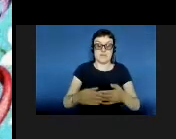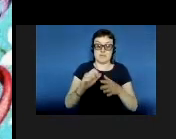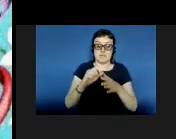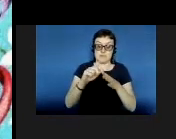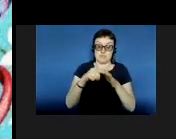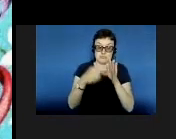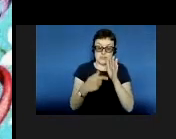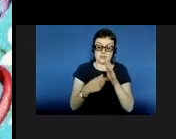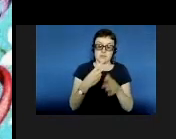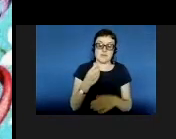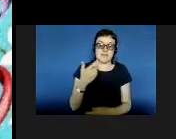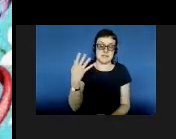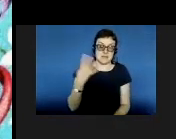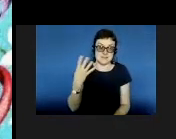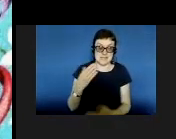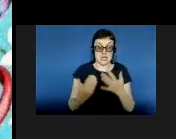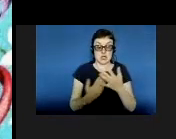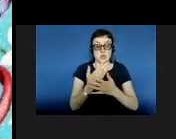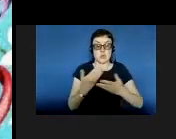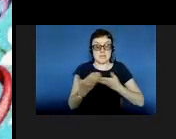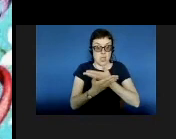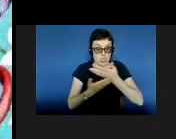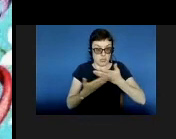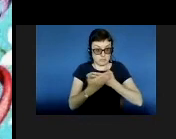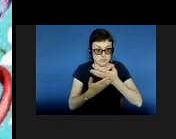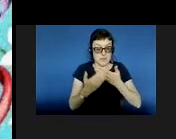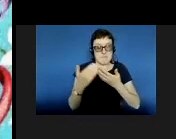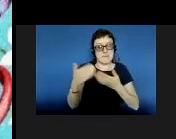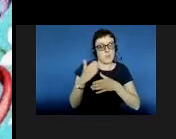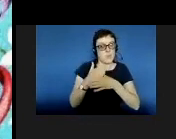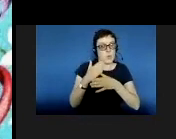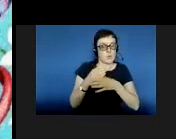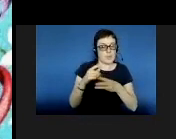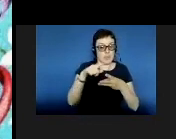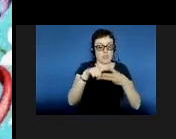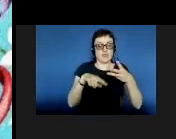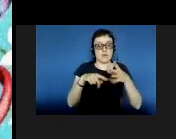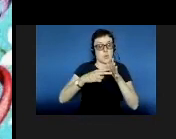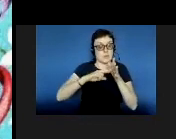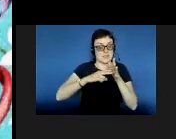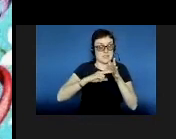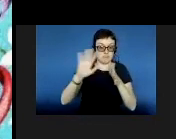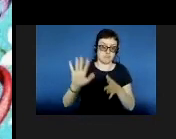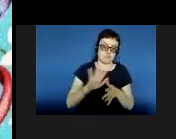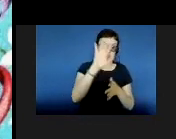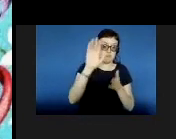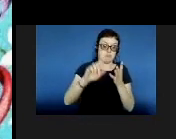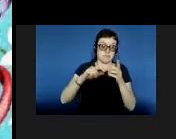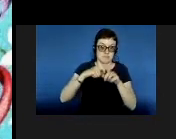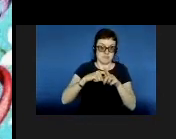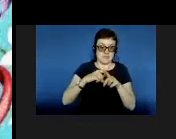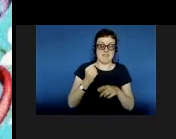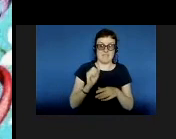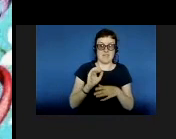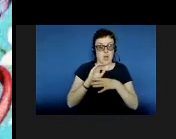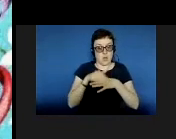2019. And this project saw us work with 3 partner organisations across the UK and over 30